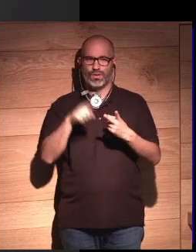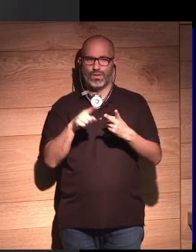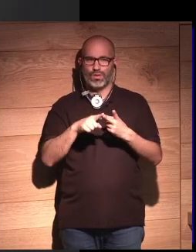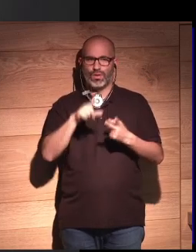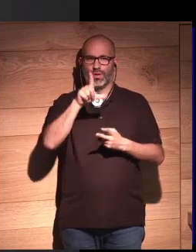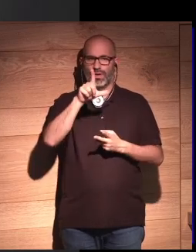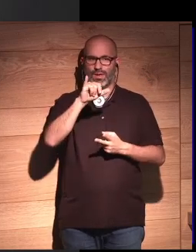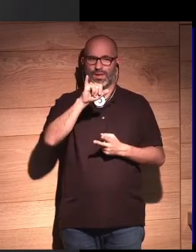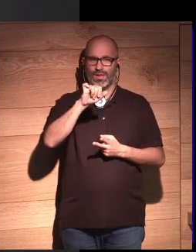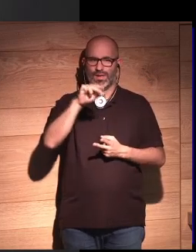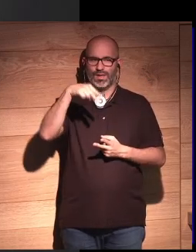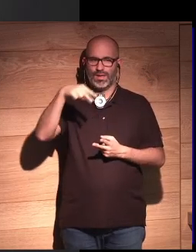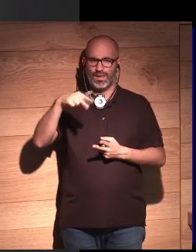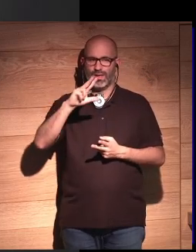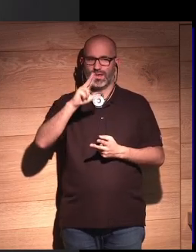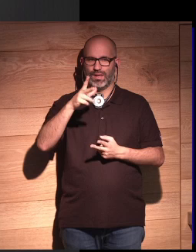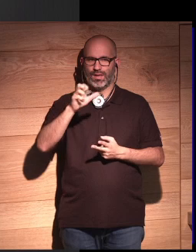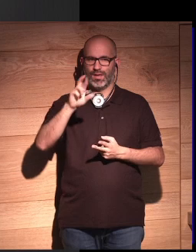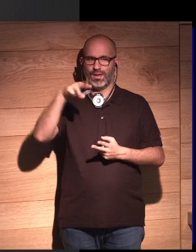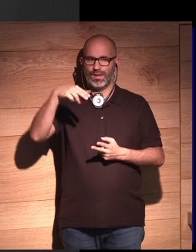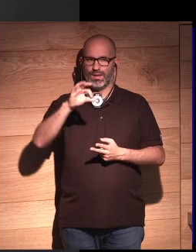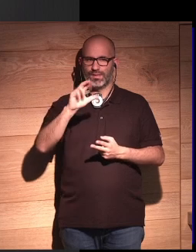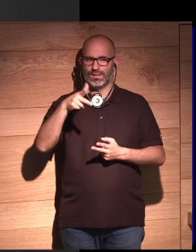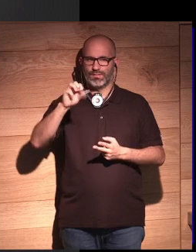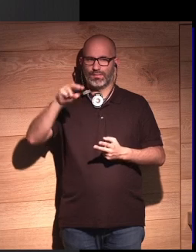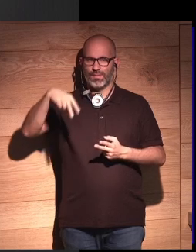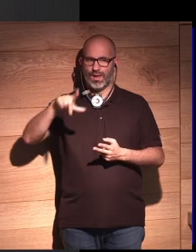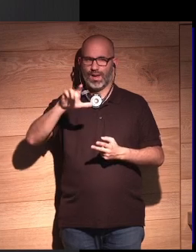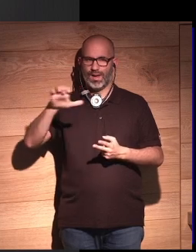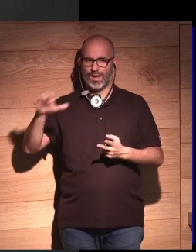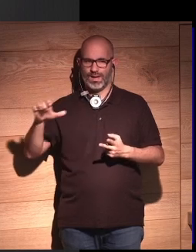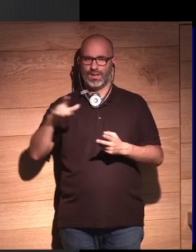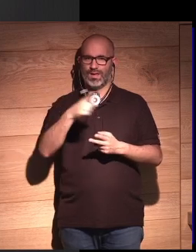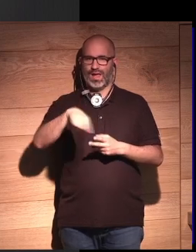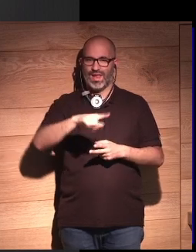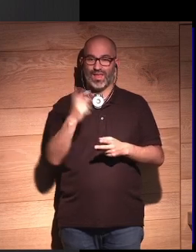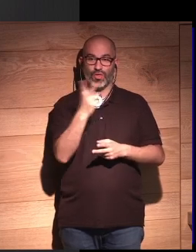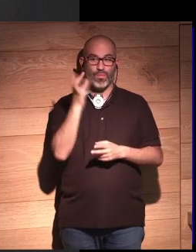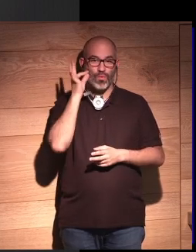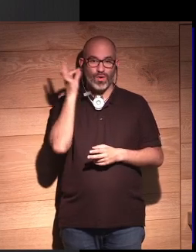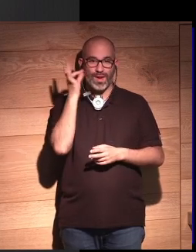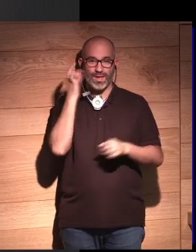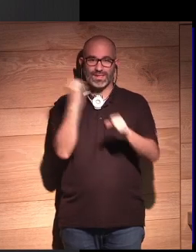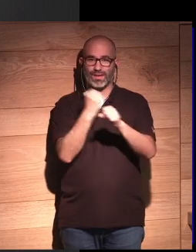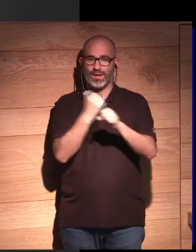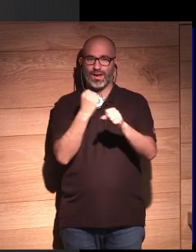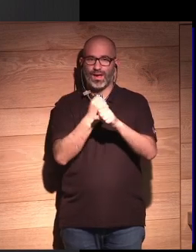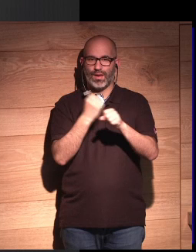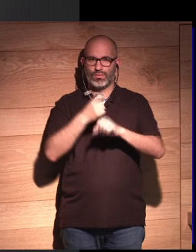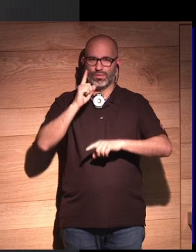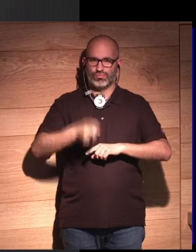of the festival through the participants' eyes. The story world ended up in a big party at the end of the festival.